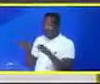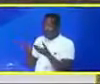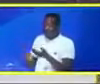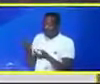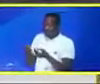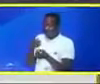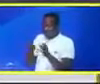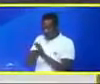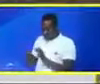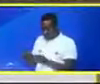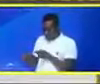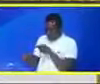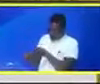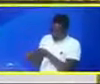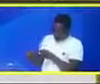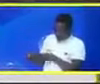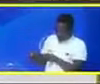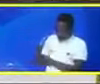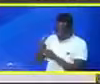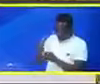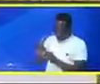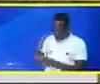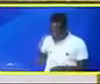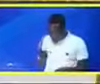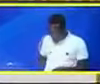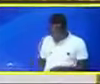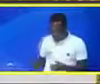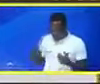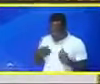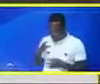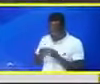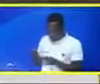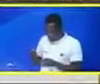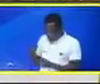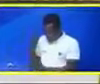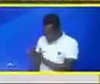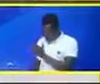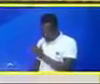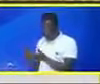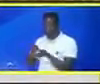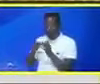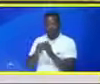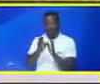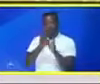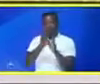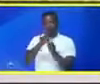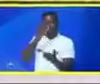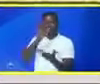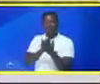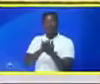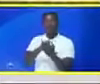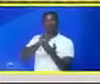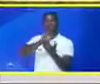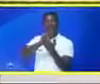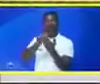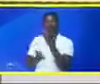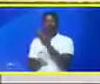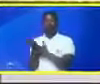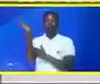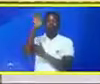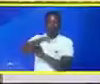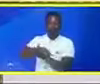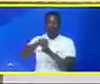key is, you can put it in your pocket, but if that key is missing, you can stand in front of a giant door from morning till